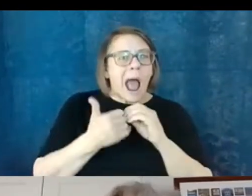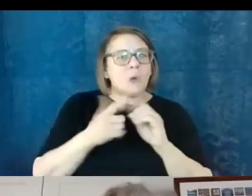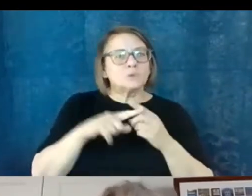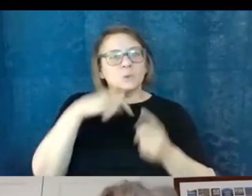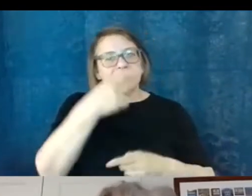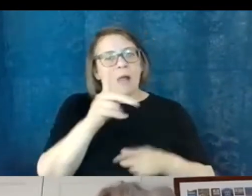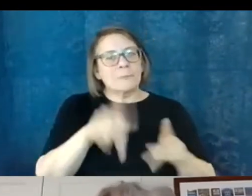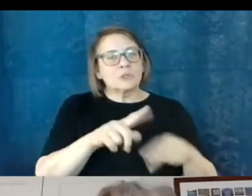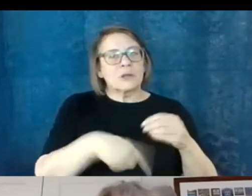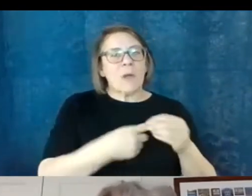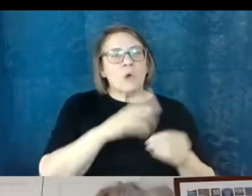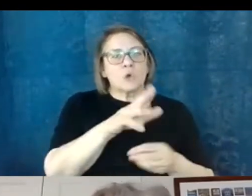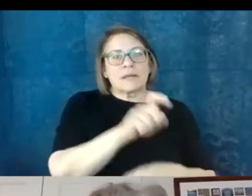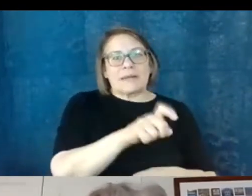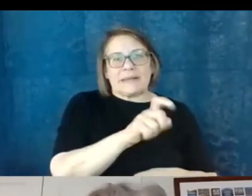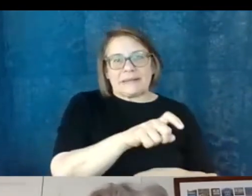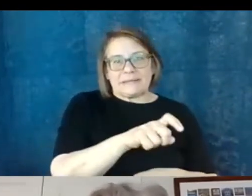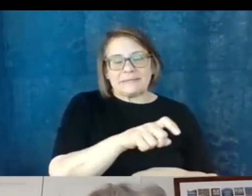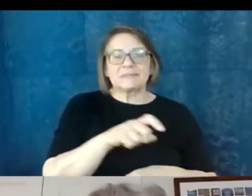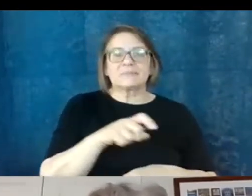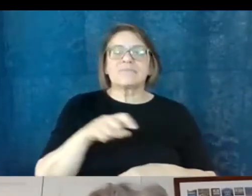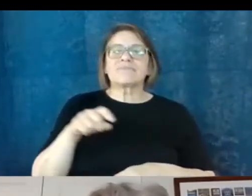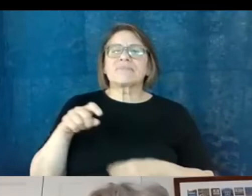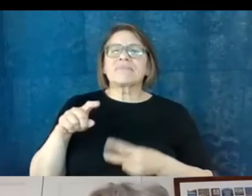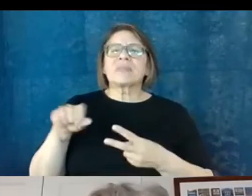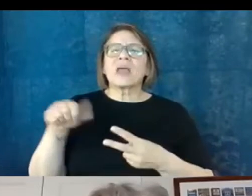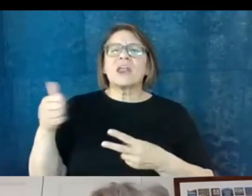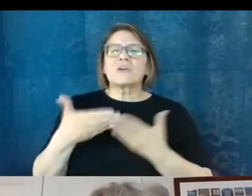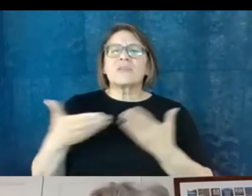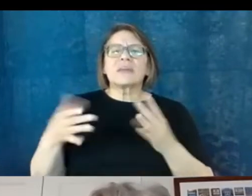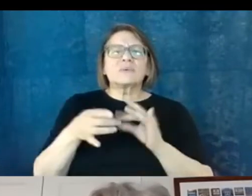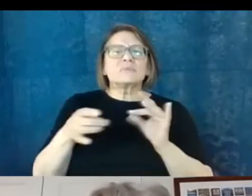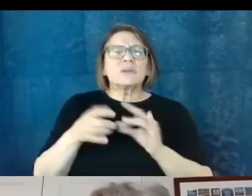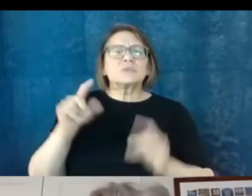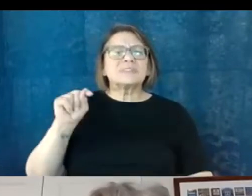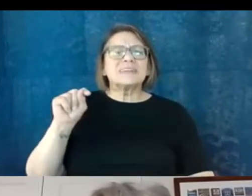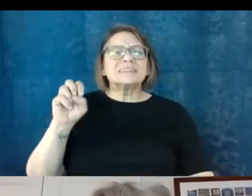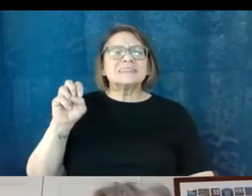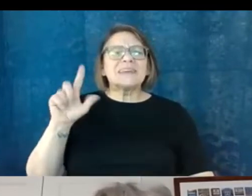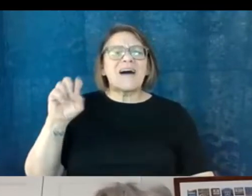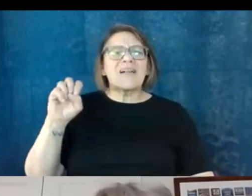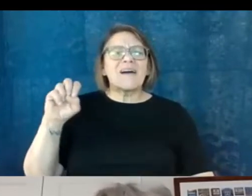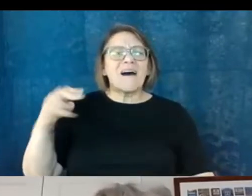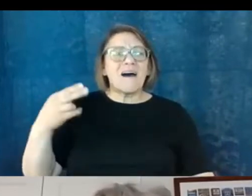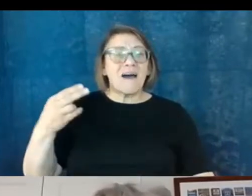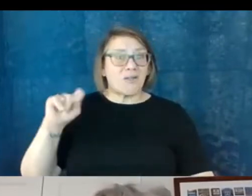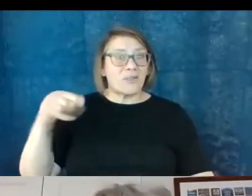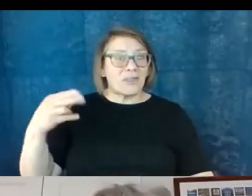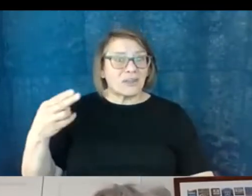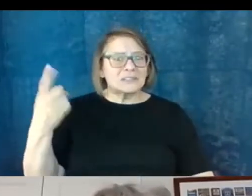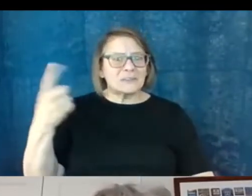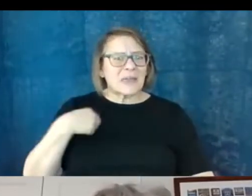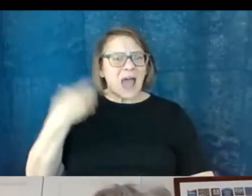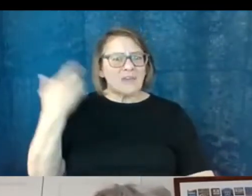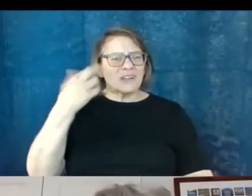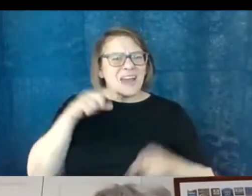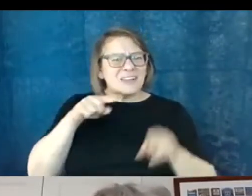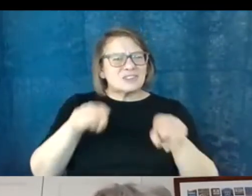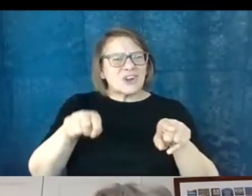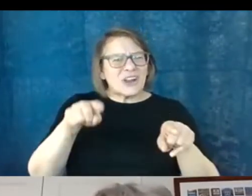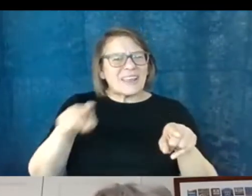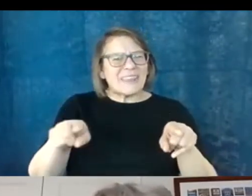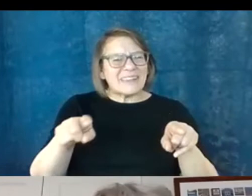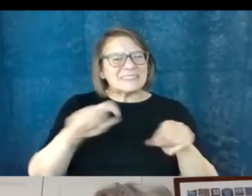Telehealth was mentioned. And I think one of the things that I've realized during this pandemic is how